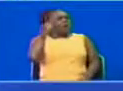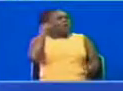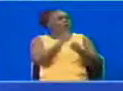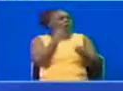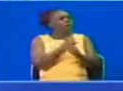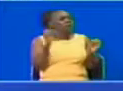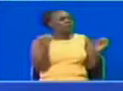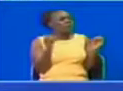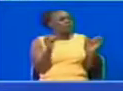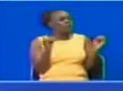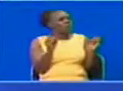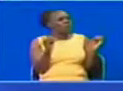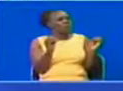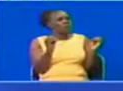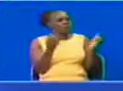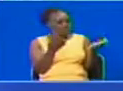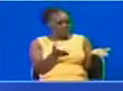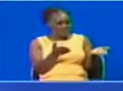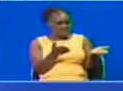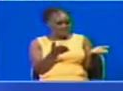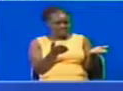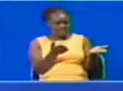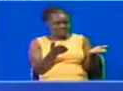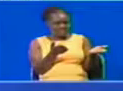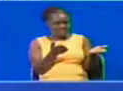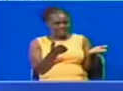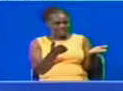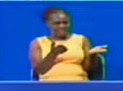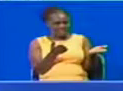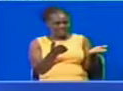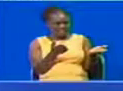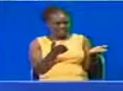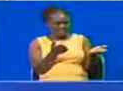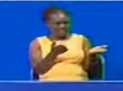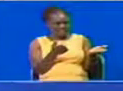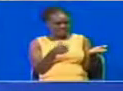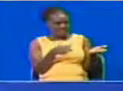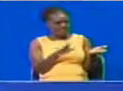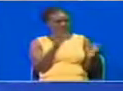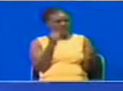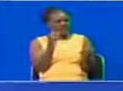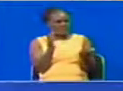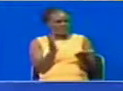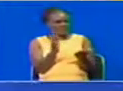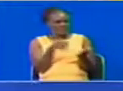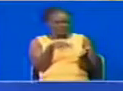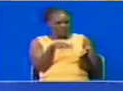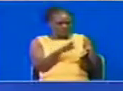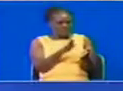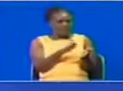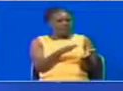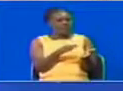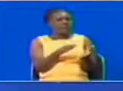watching. This is really... They're cleaning really up their own mess. It's really... They are not cleaning up their own mess. They're actually